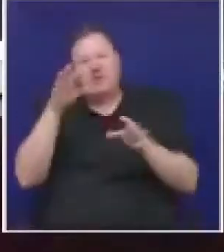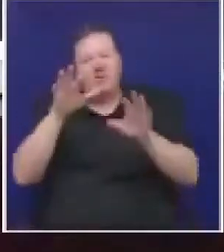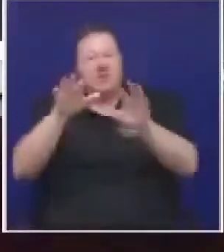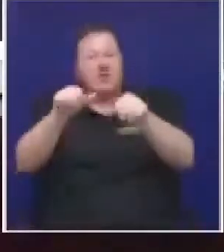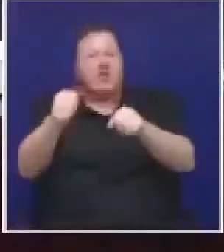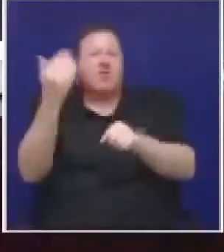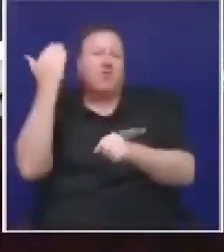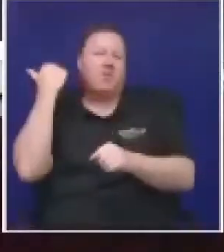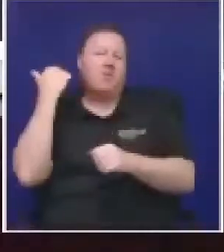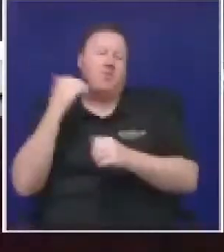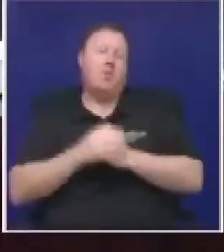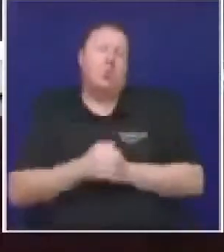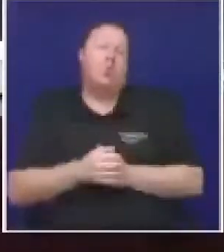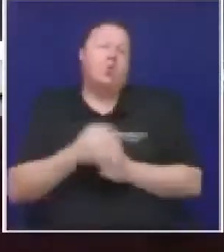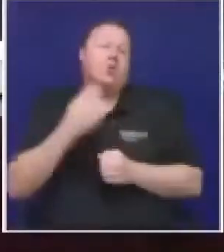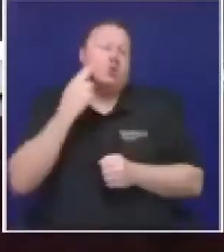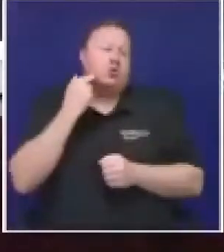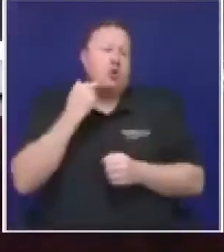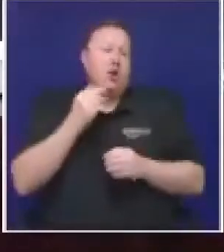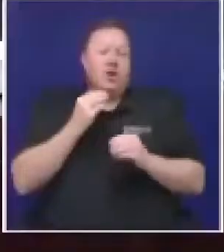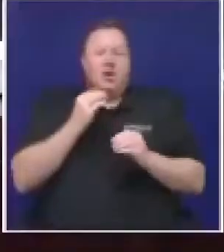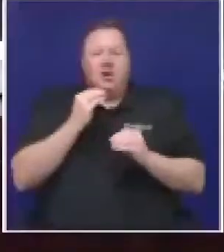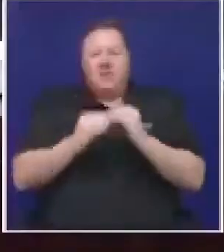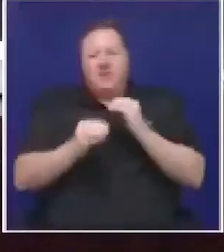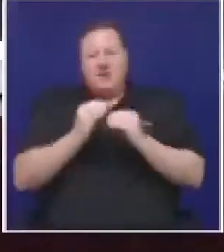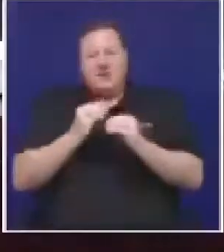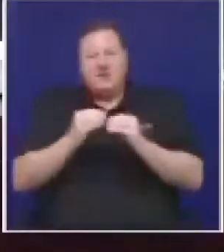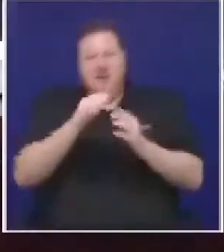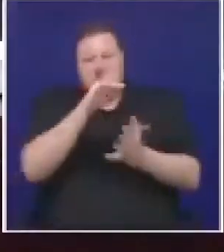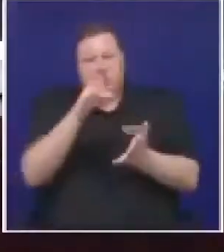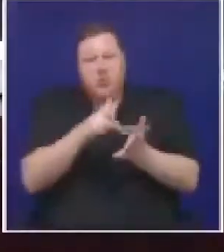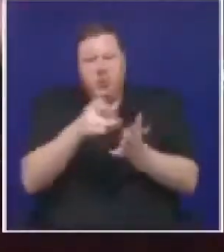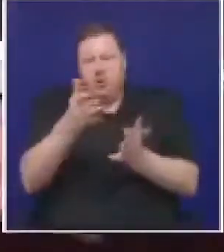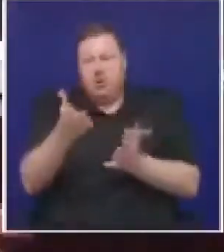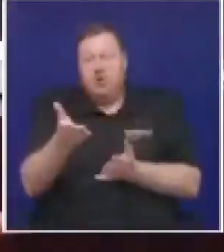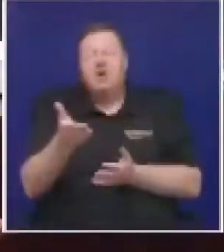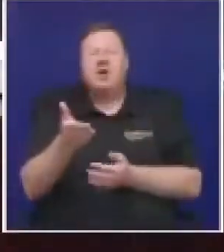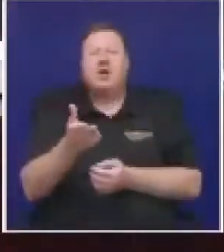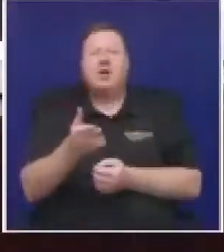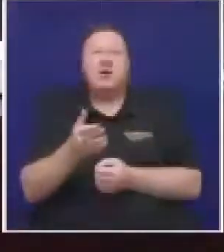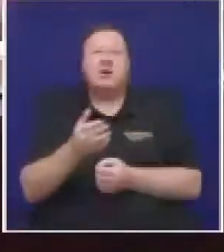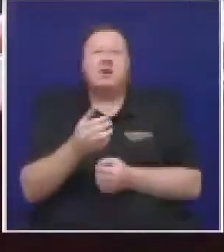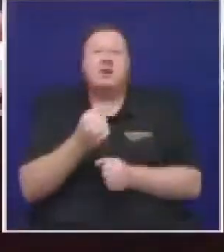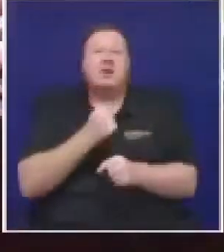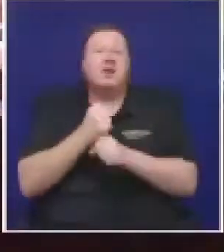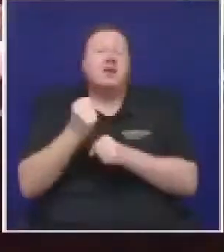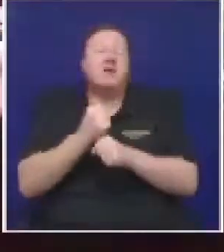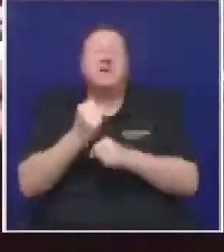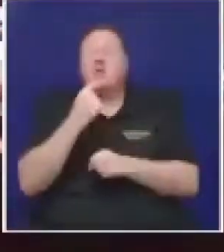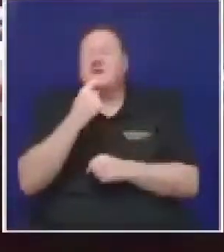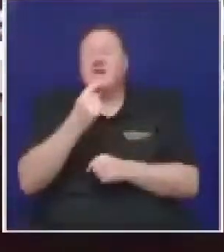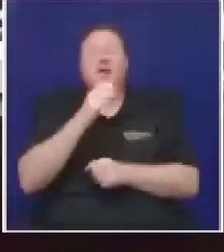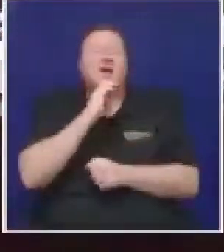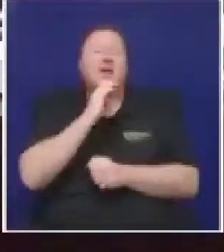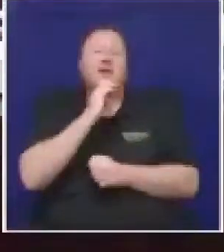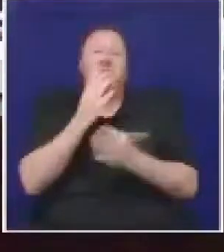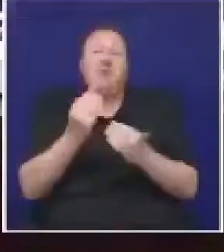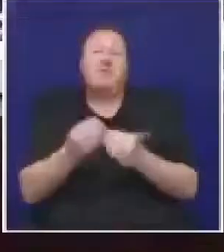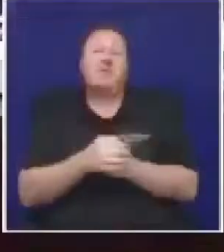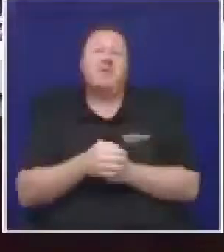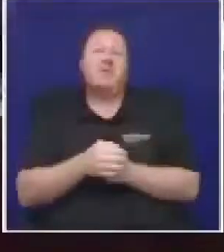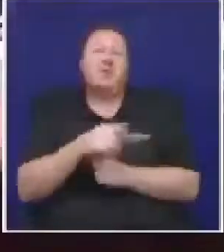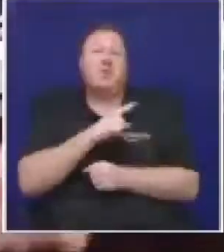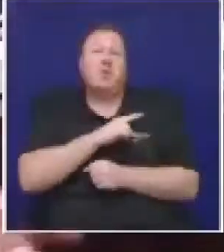we're trying to resolve so that we do have, we can never say we'll have enough because our borders